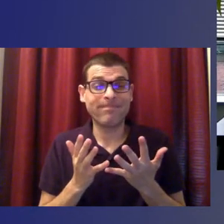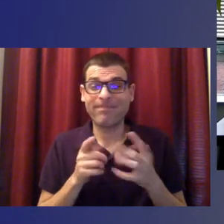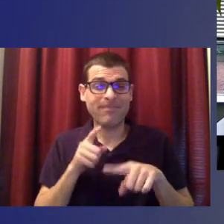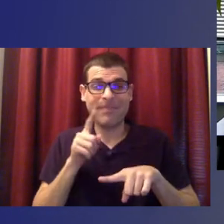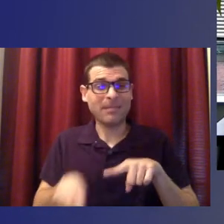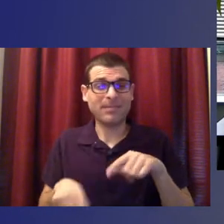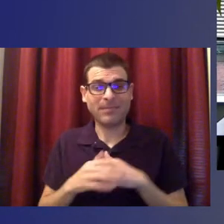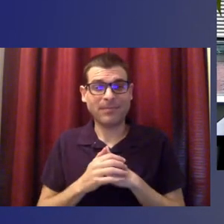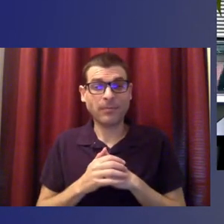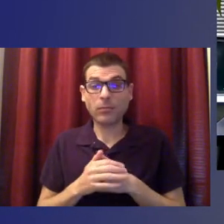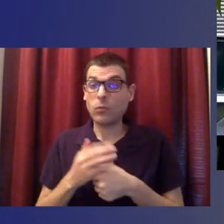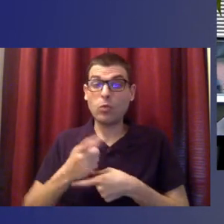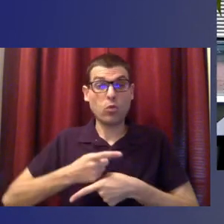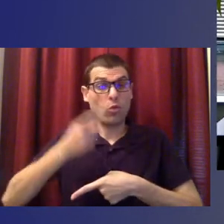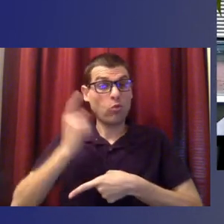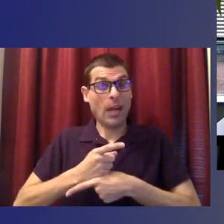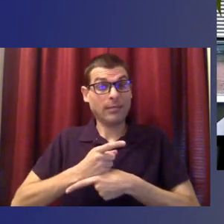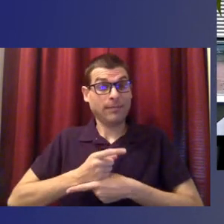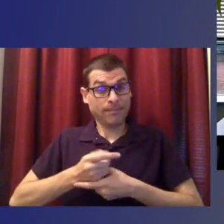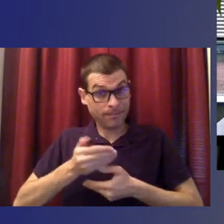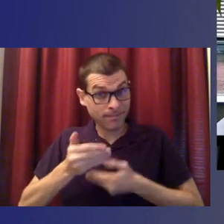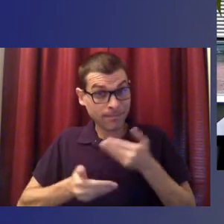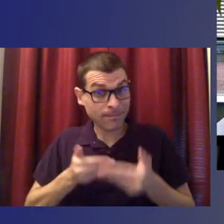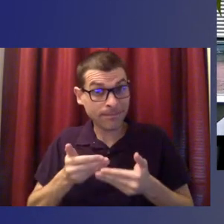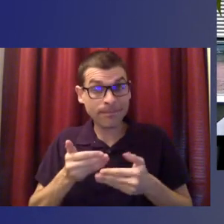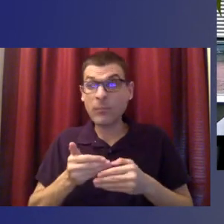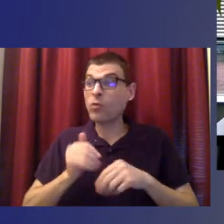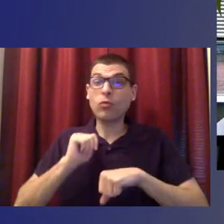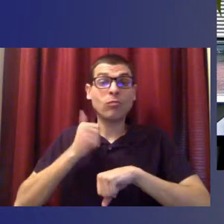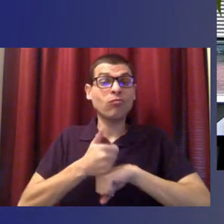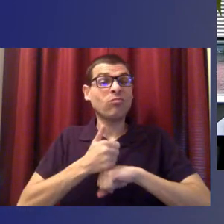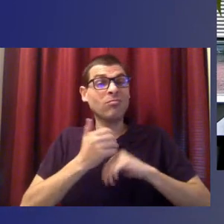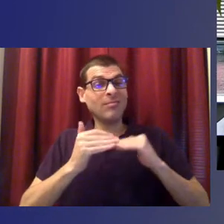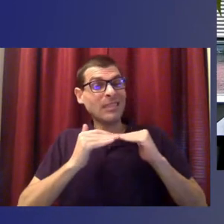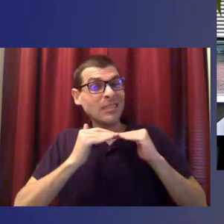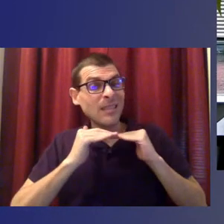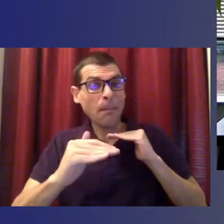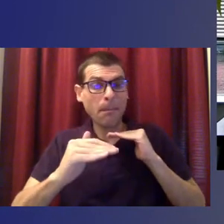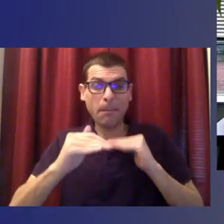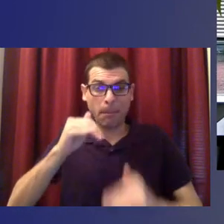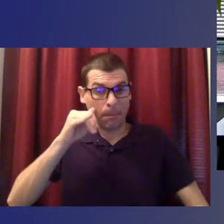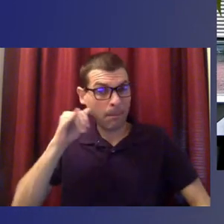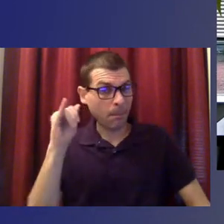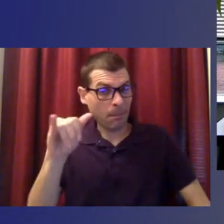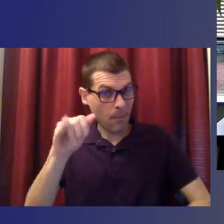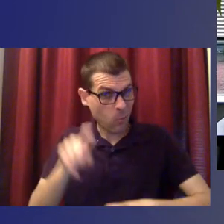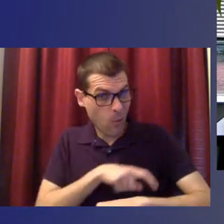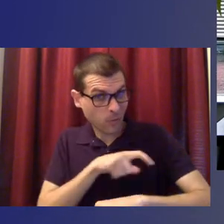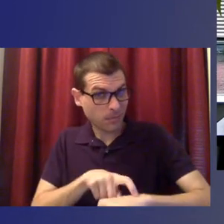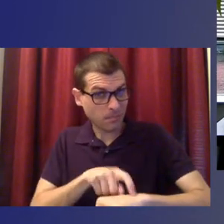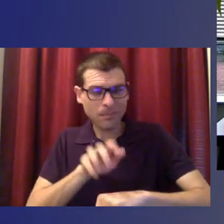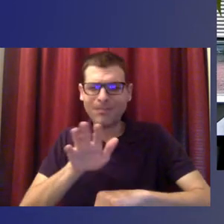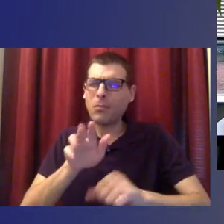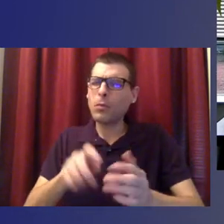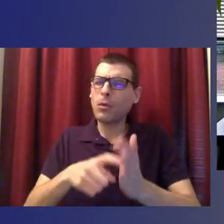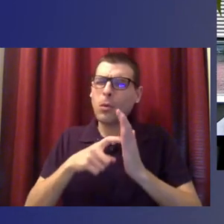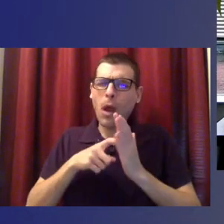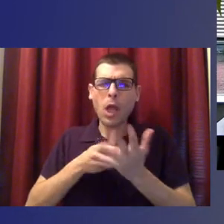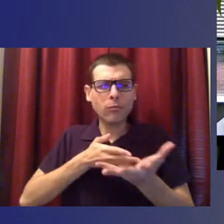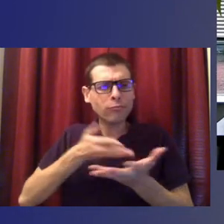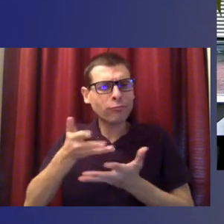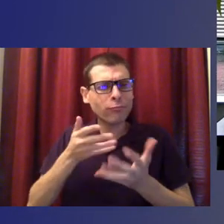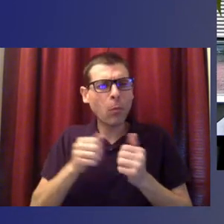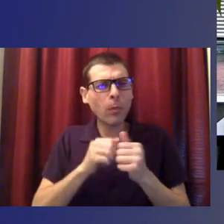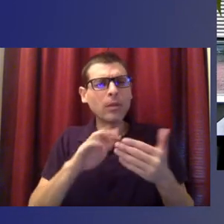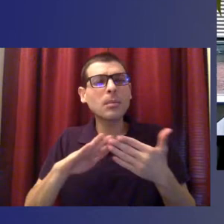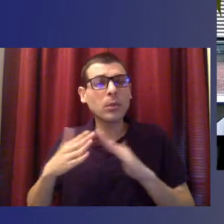and to do things in a meaningful, long-lasting way, you really have to involve the community. One of the things I'm most